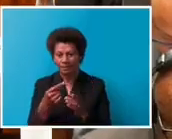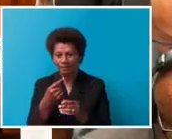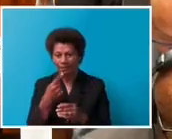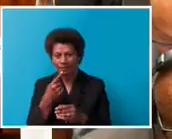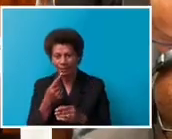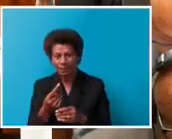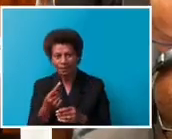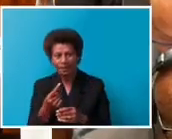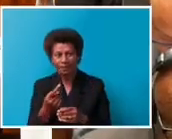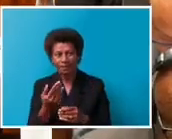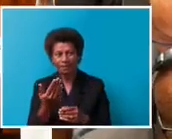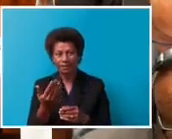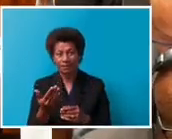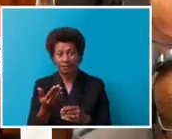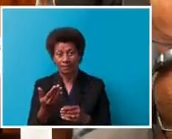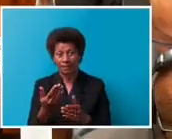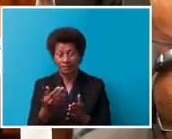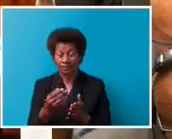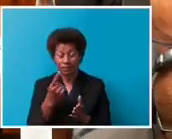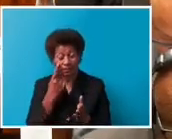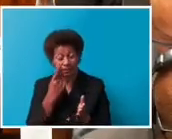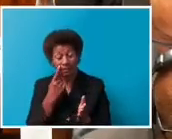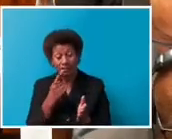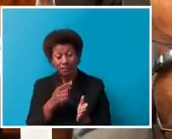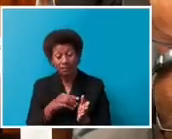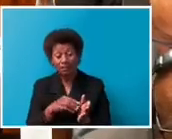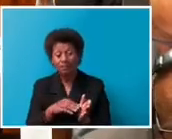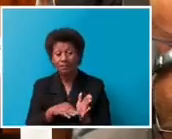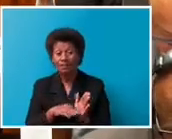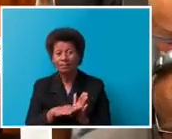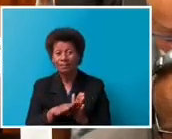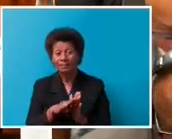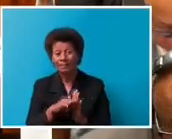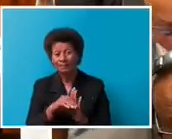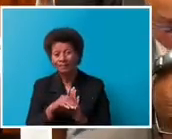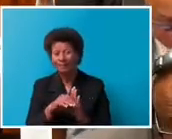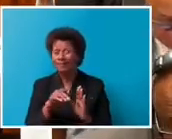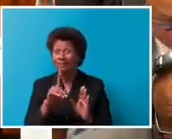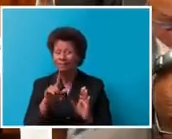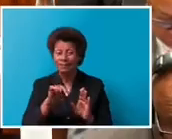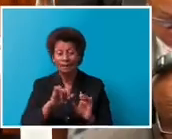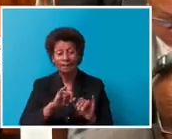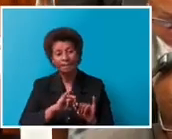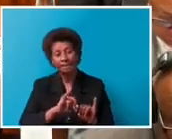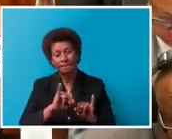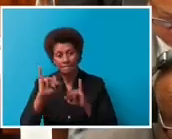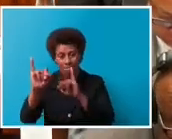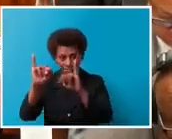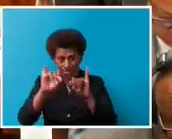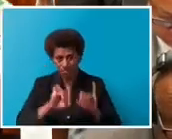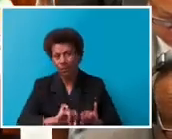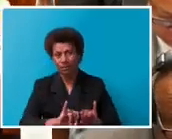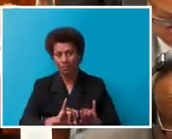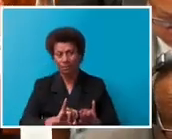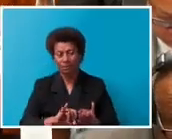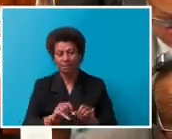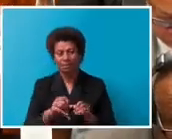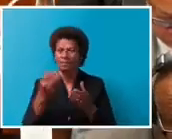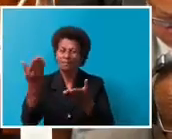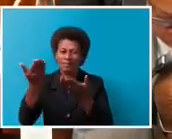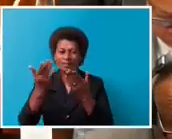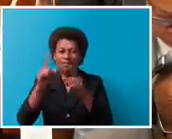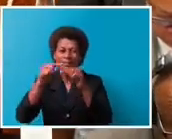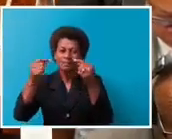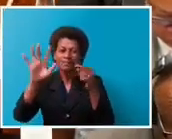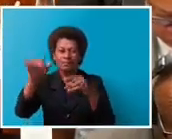now. The inflation that we see is imported inflation. And, Mr. Speaker, they have